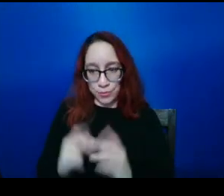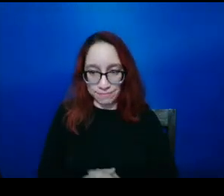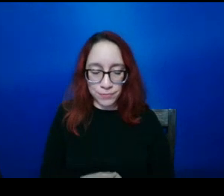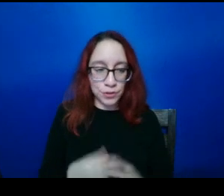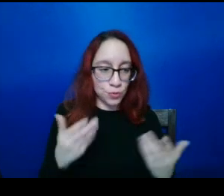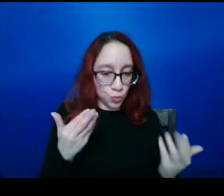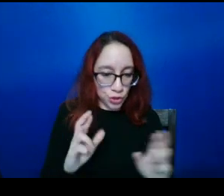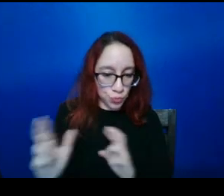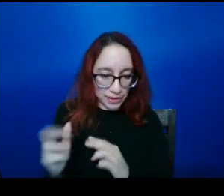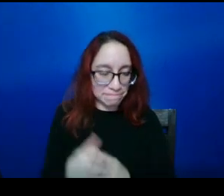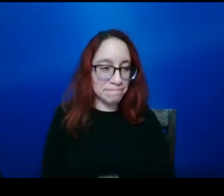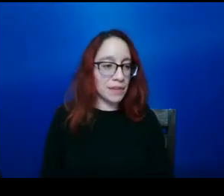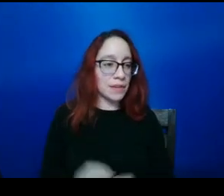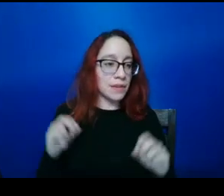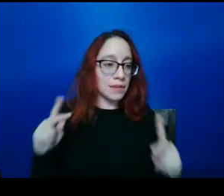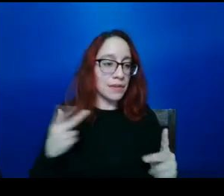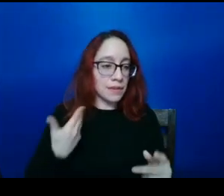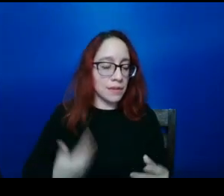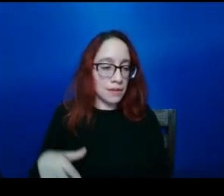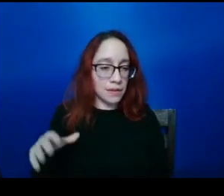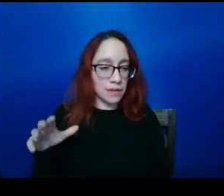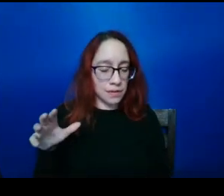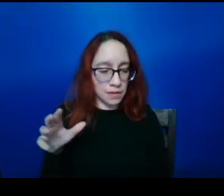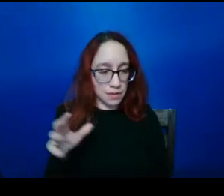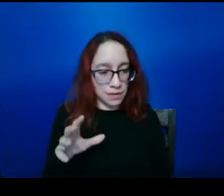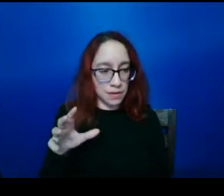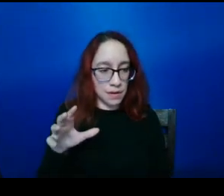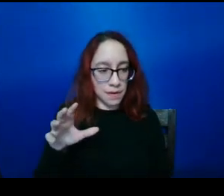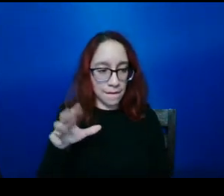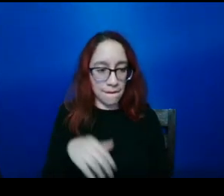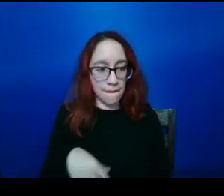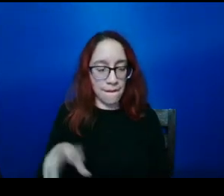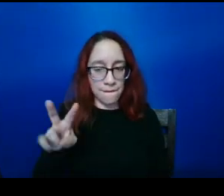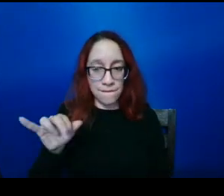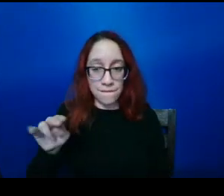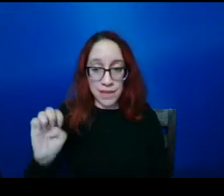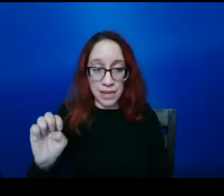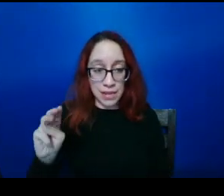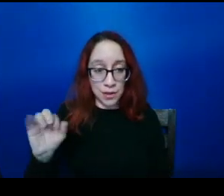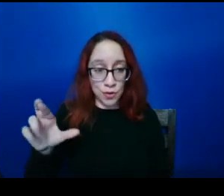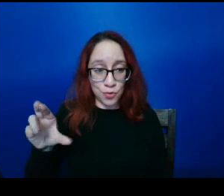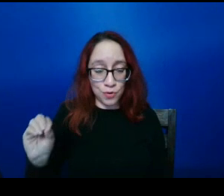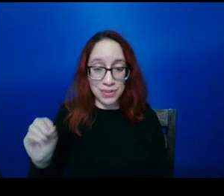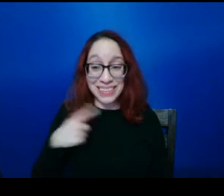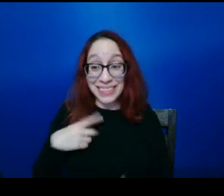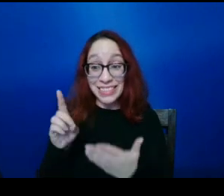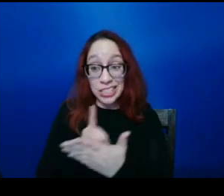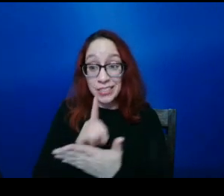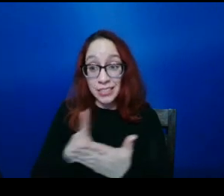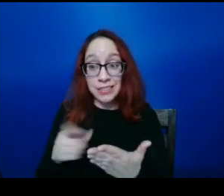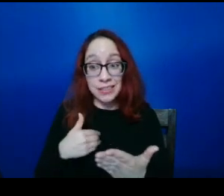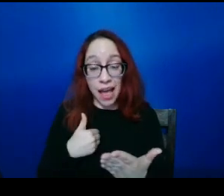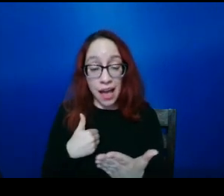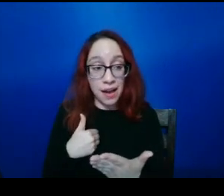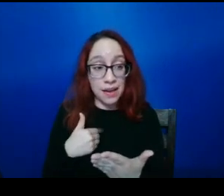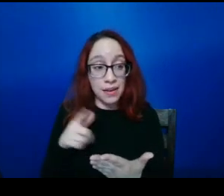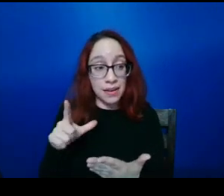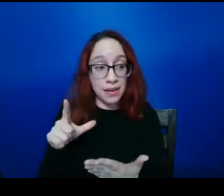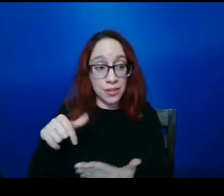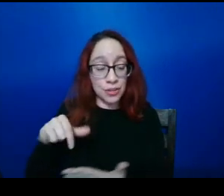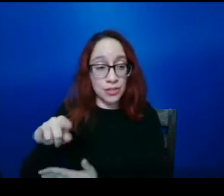begin when you're ready. Okay, my name is Vinnie Marino, and I would like to say that this is discrimination to have this